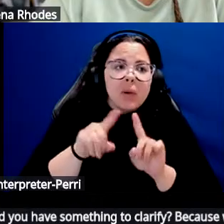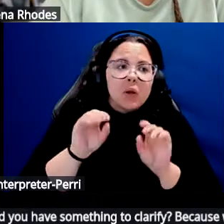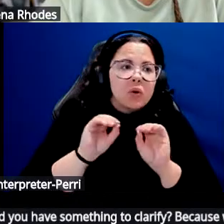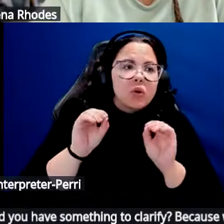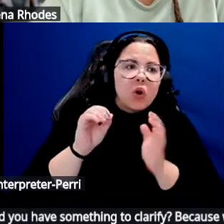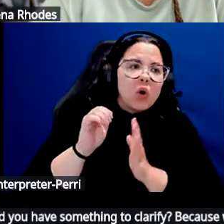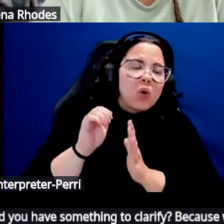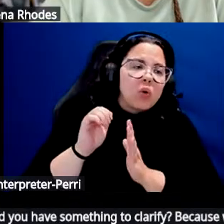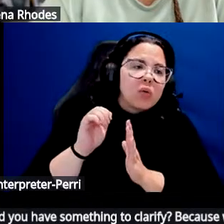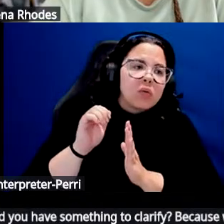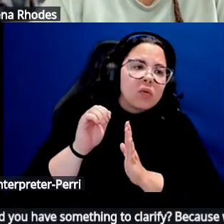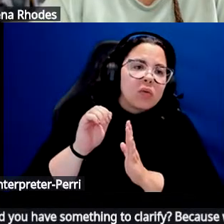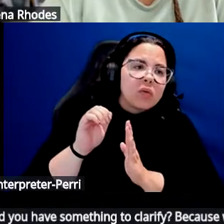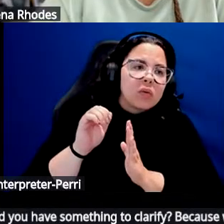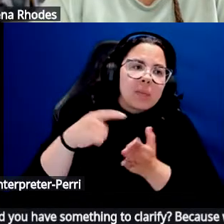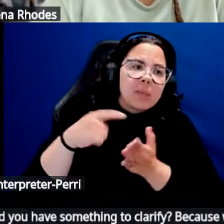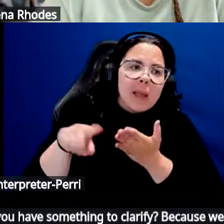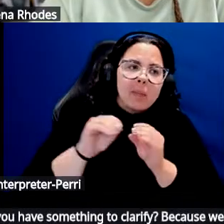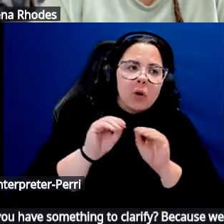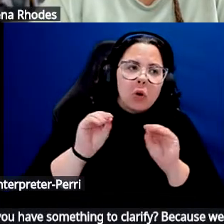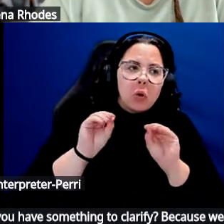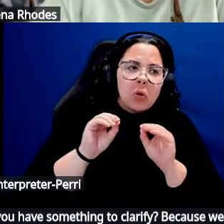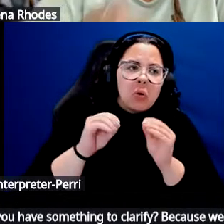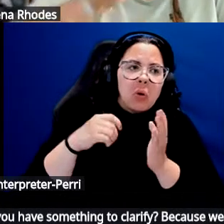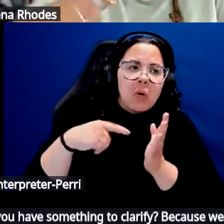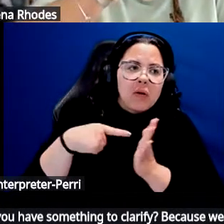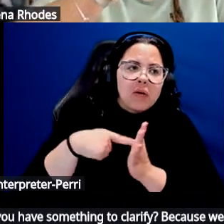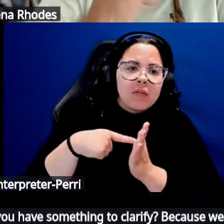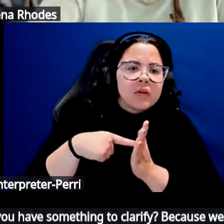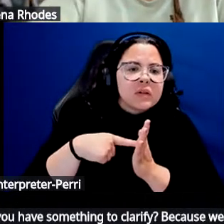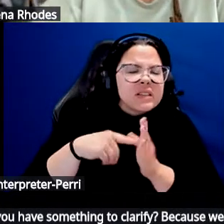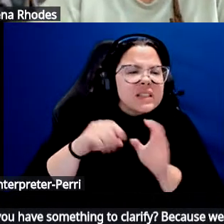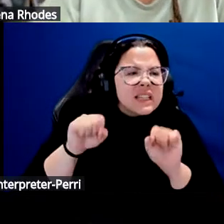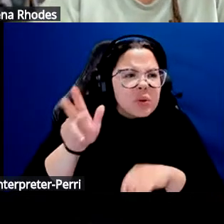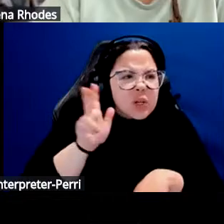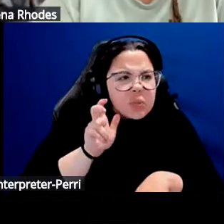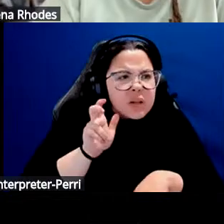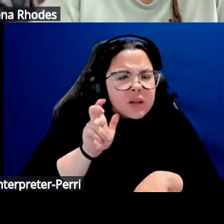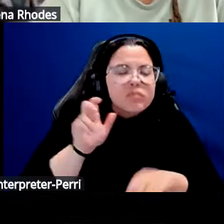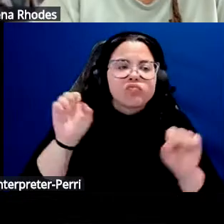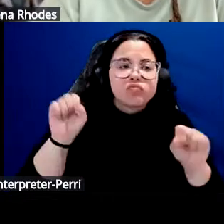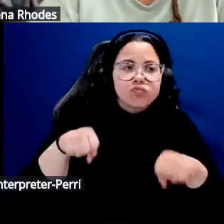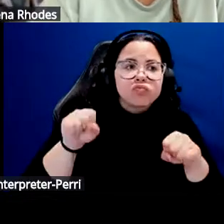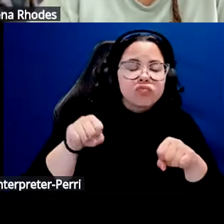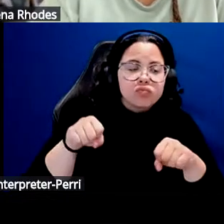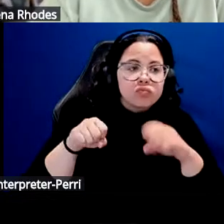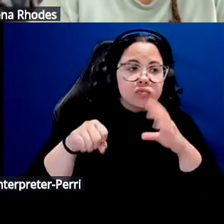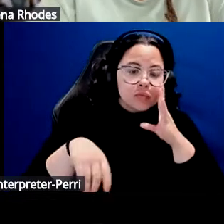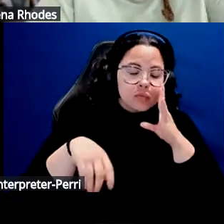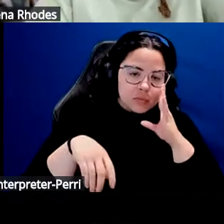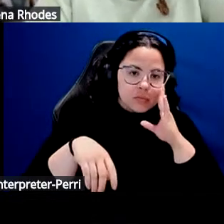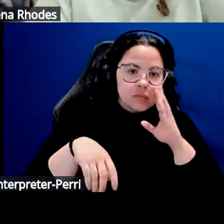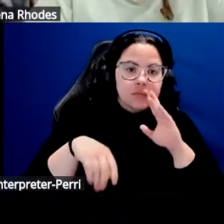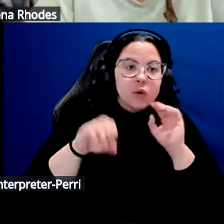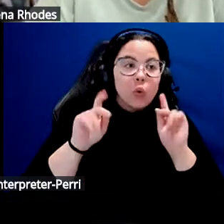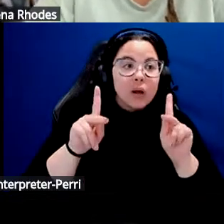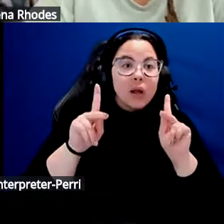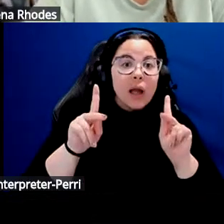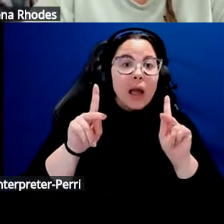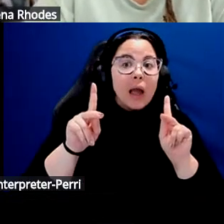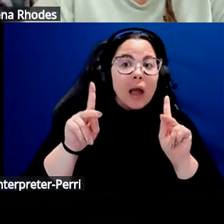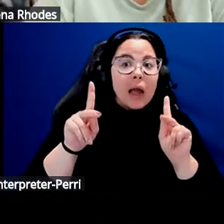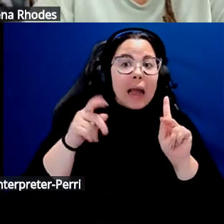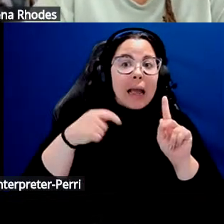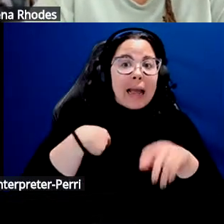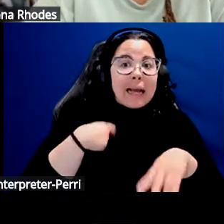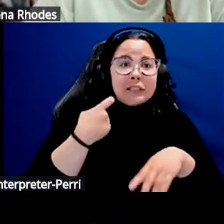agenda as noticed. Can you hear me? Yes, Yes. sir. Okay, I